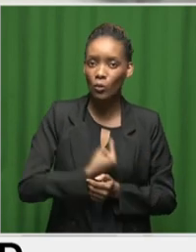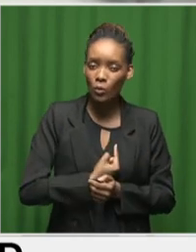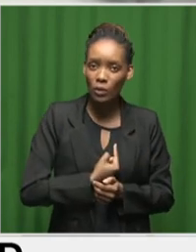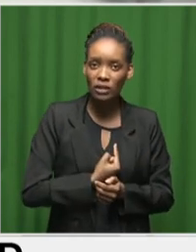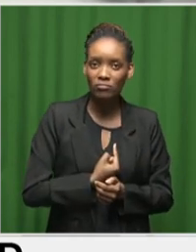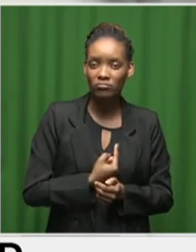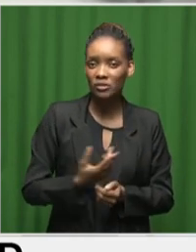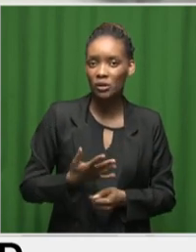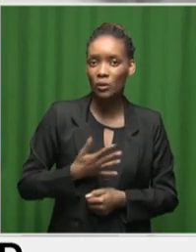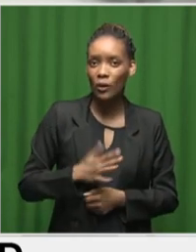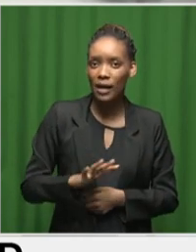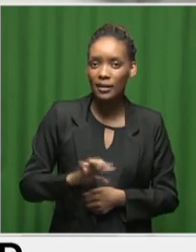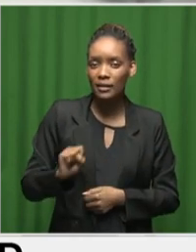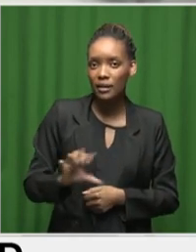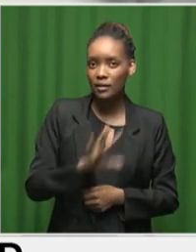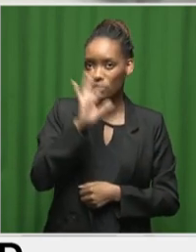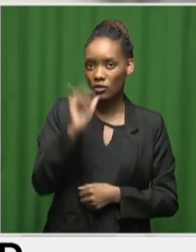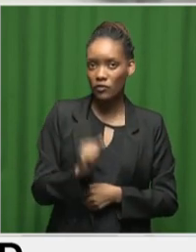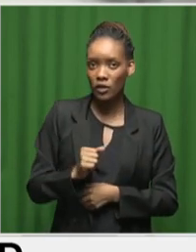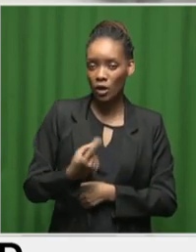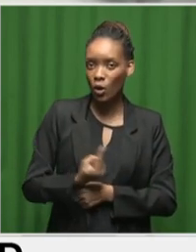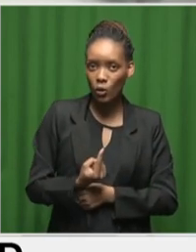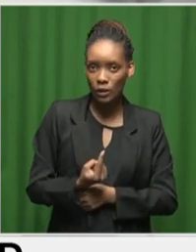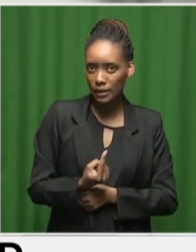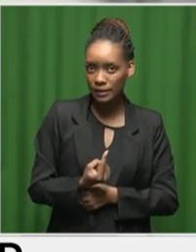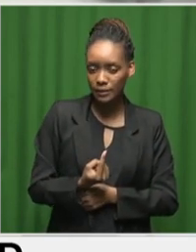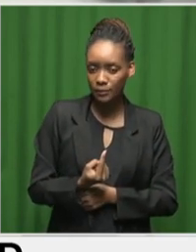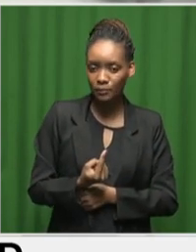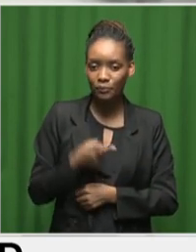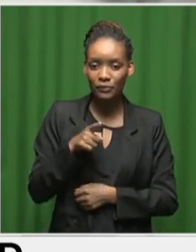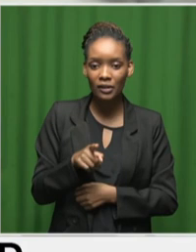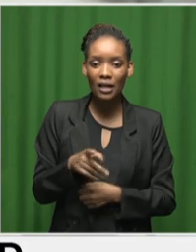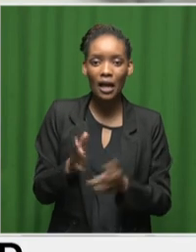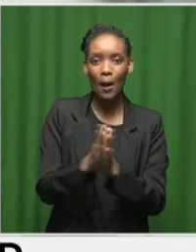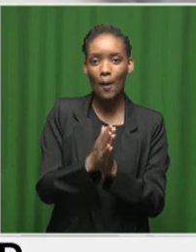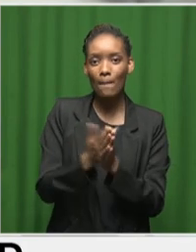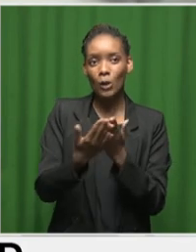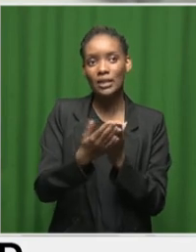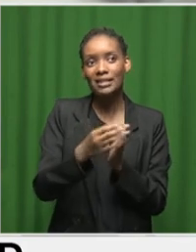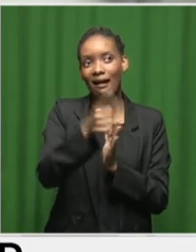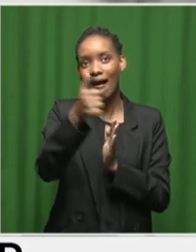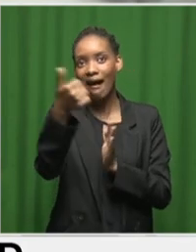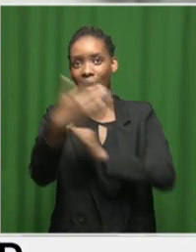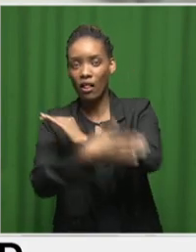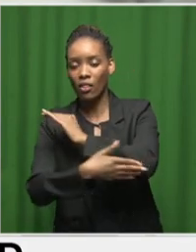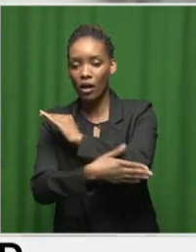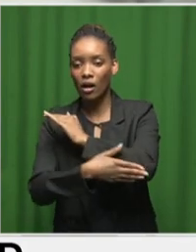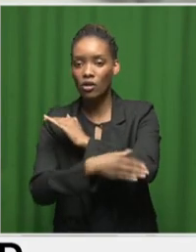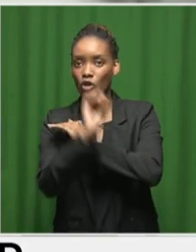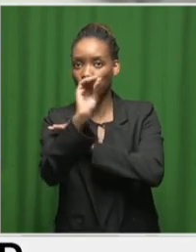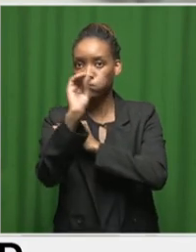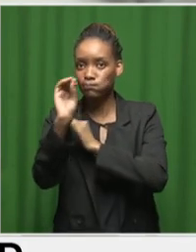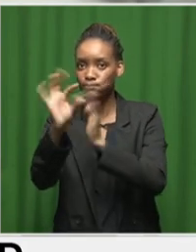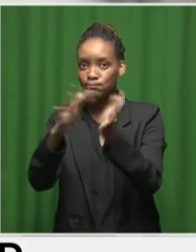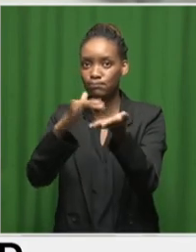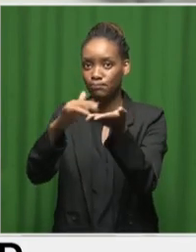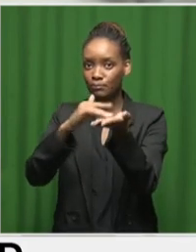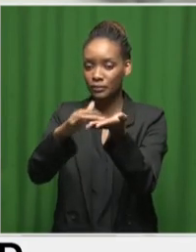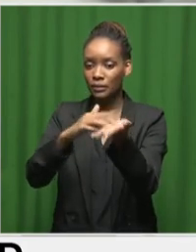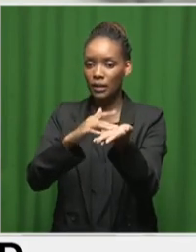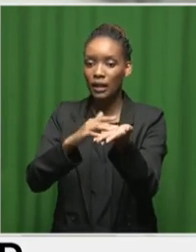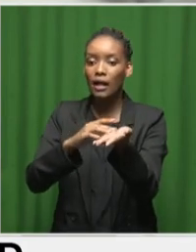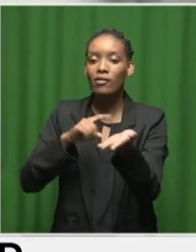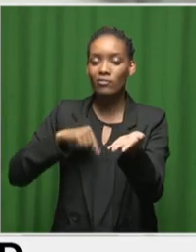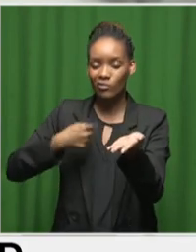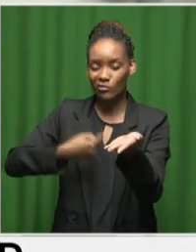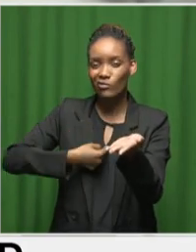and make books accessible which are already accessible in other countries. We believe the judgment allows that, but it is a